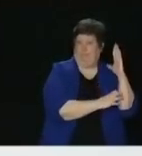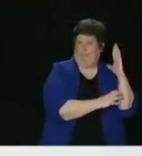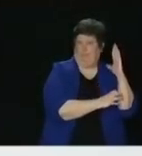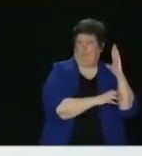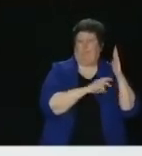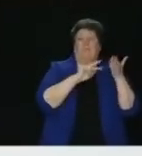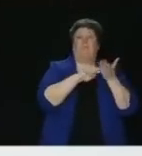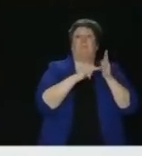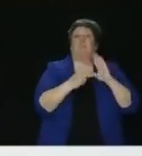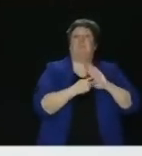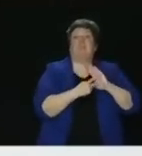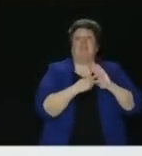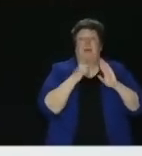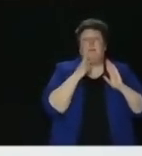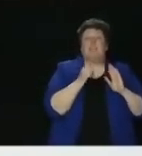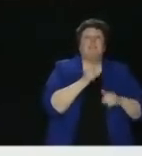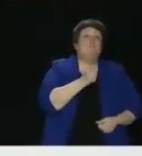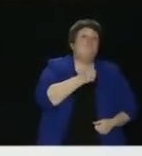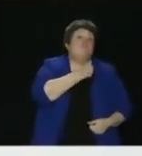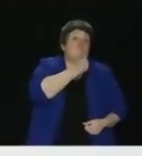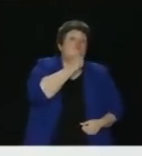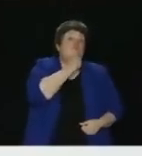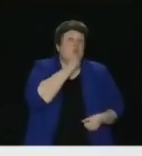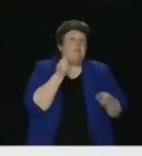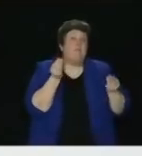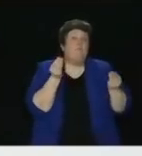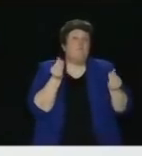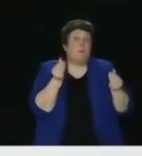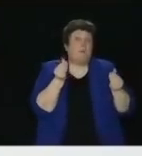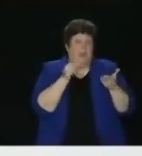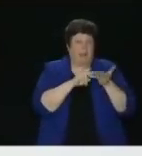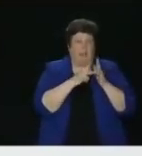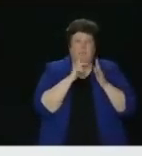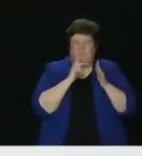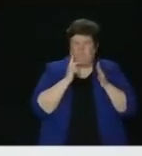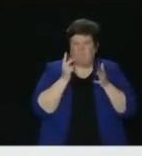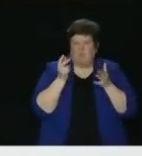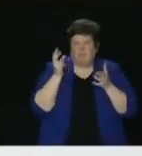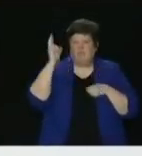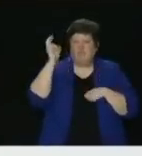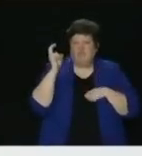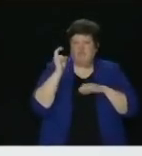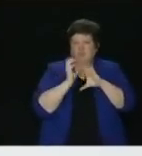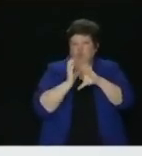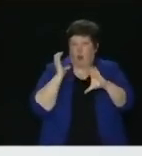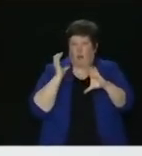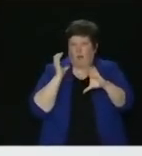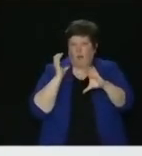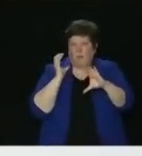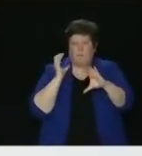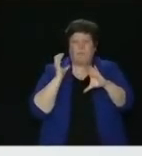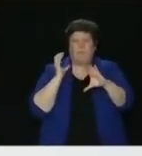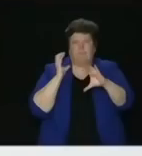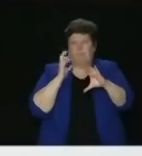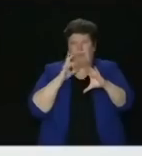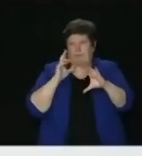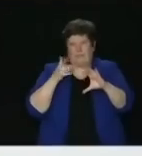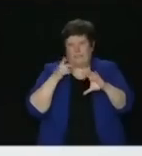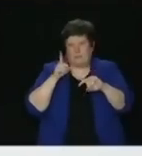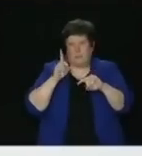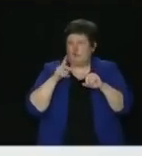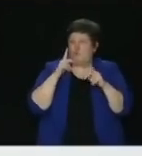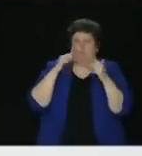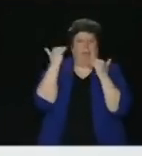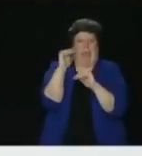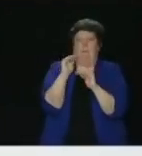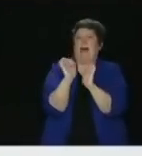to block the use of private property, such as trucks, which, and if you look at the flags that you're seeing across